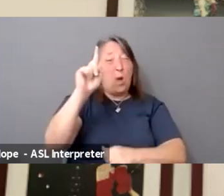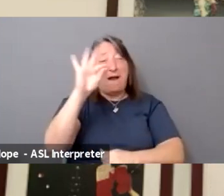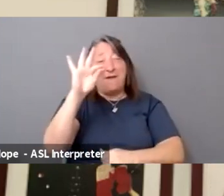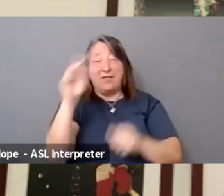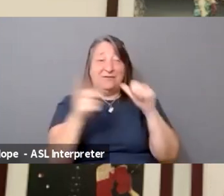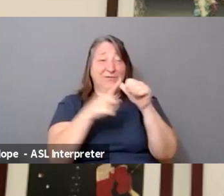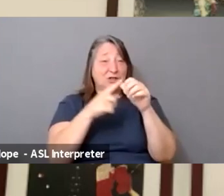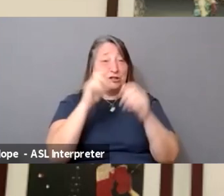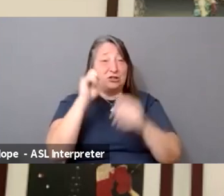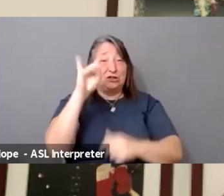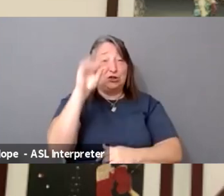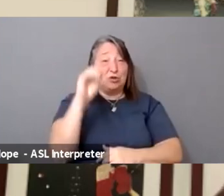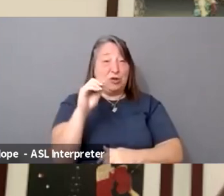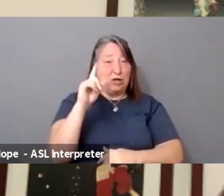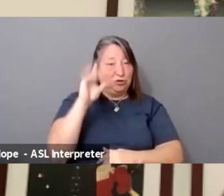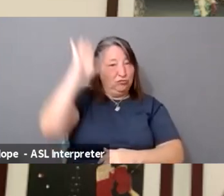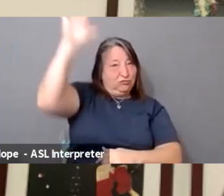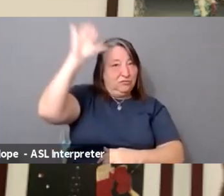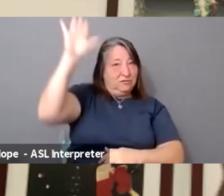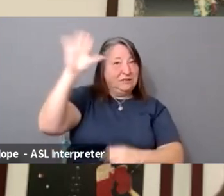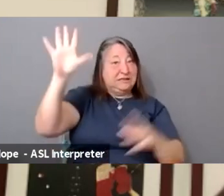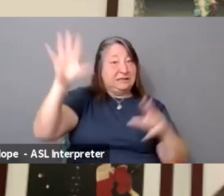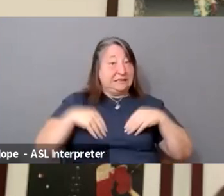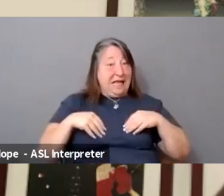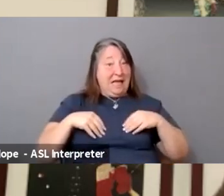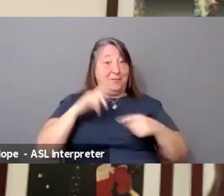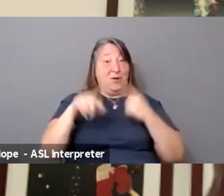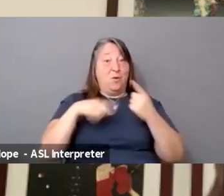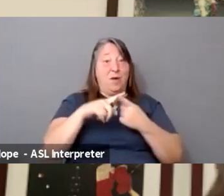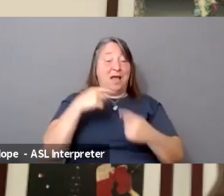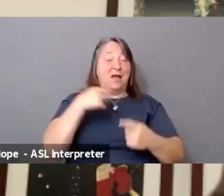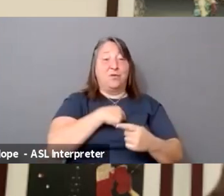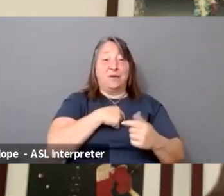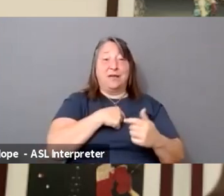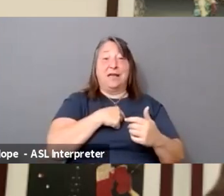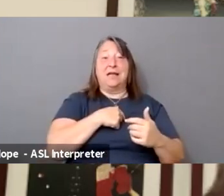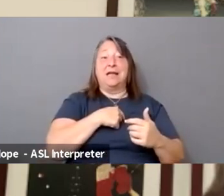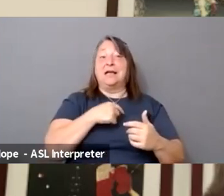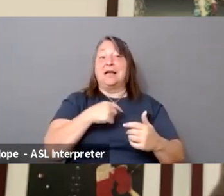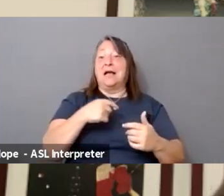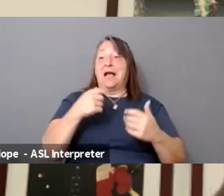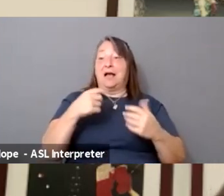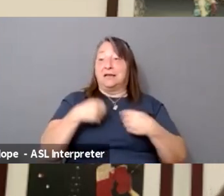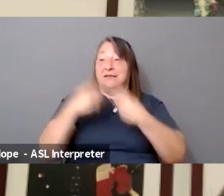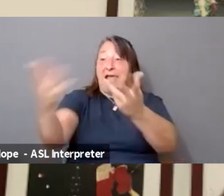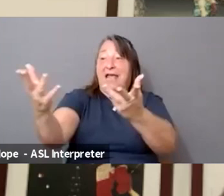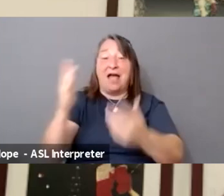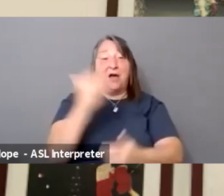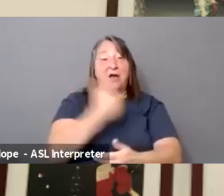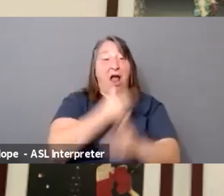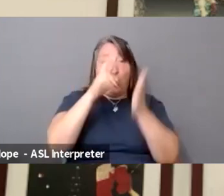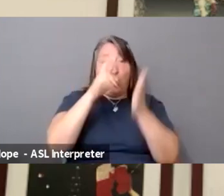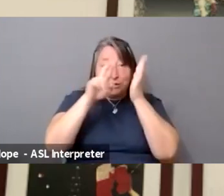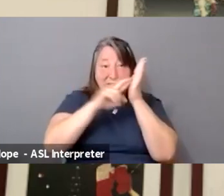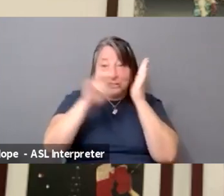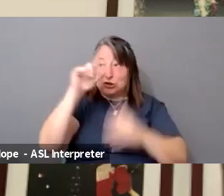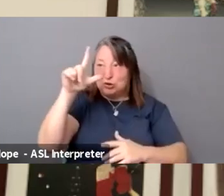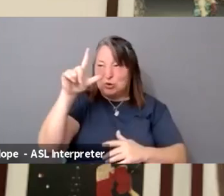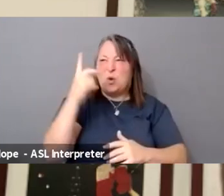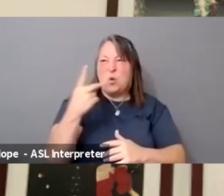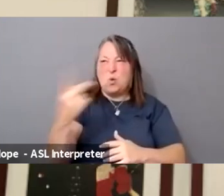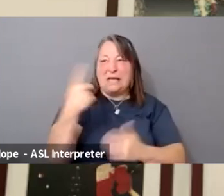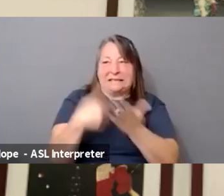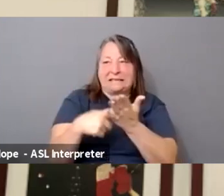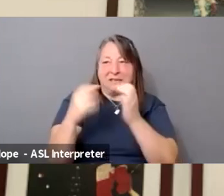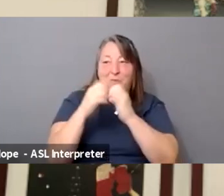to raise their hand when we announced our spell check for bias research tool. So we could talk about that after, but I